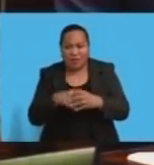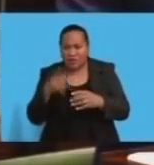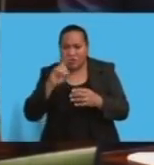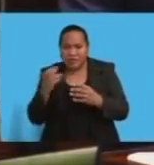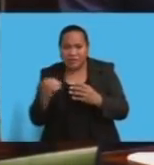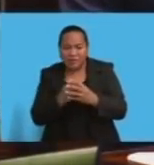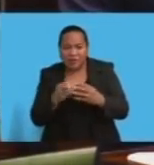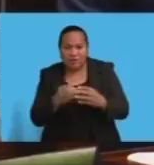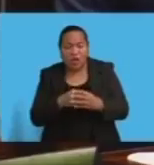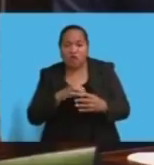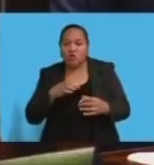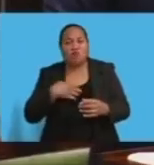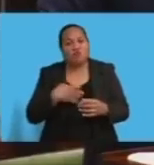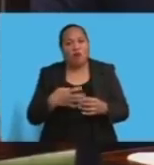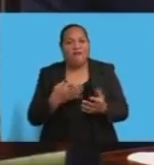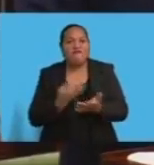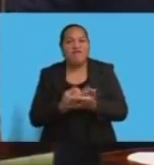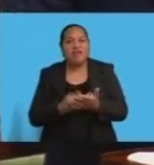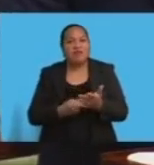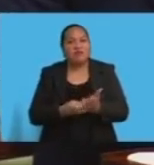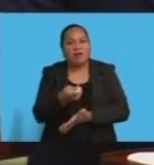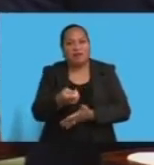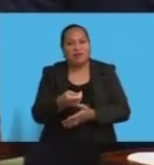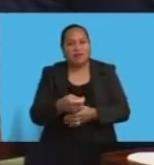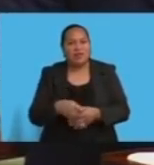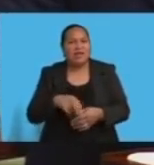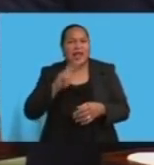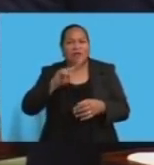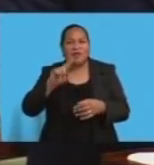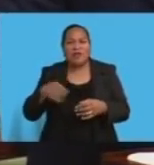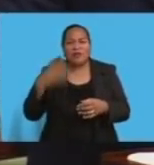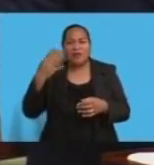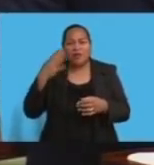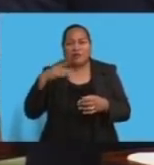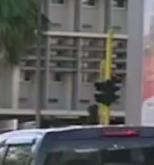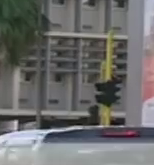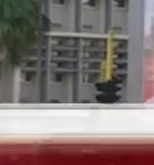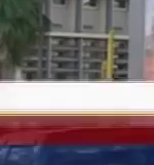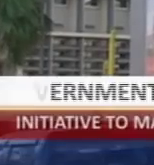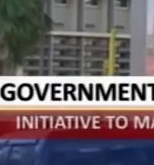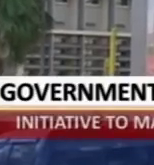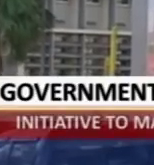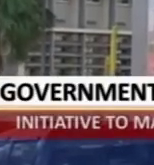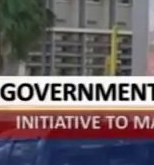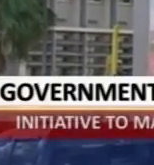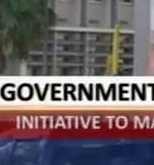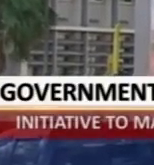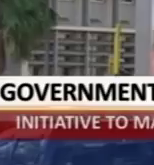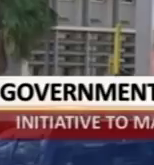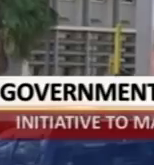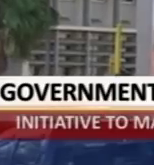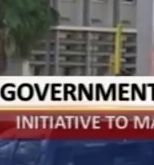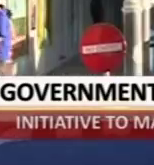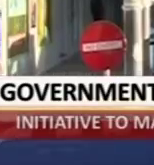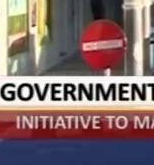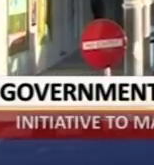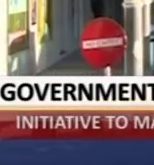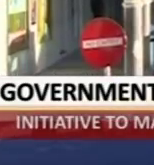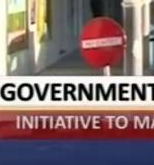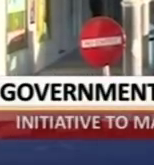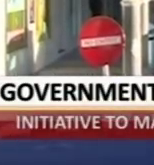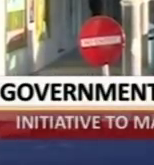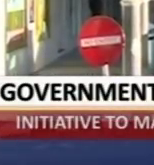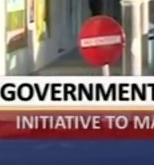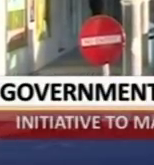longer carry any fees as of 1 January 2014 at a point-of-sale machine. The Economy Ministry says the waiver of the